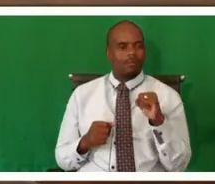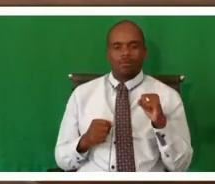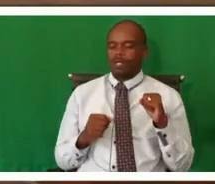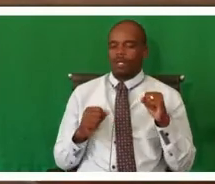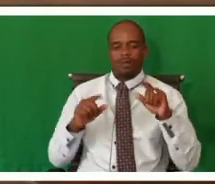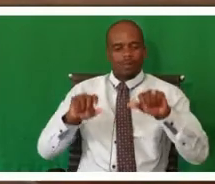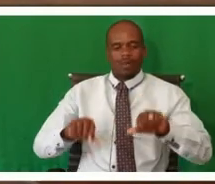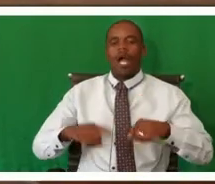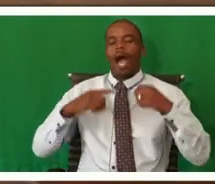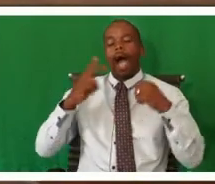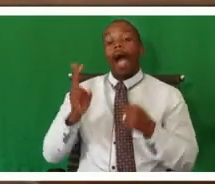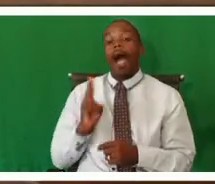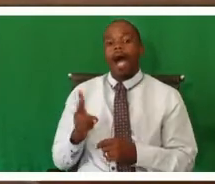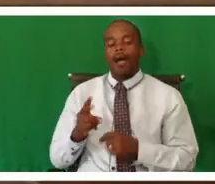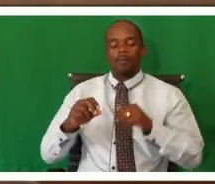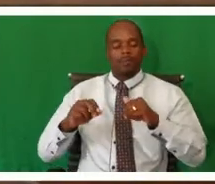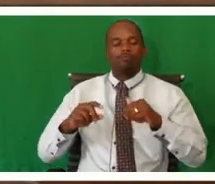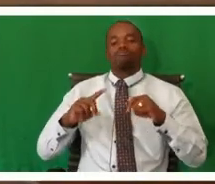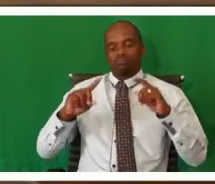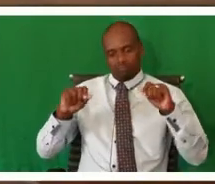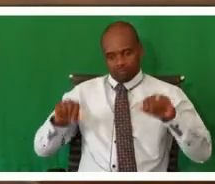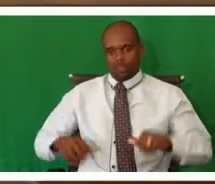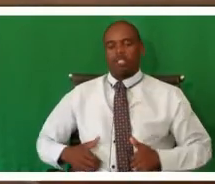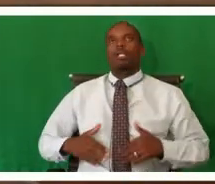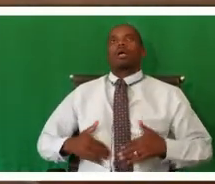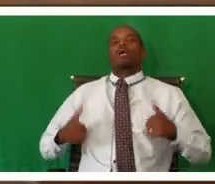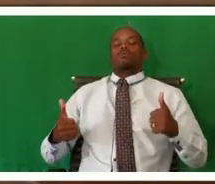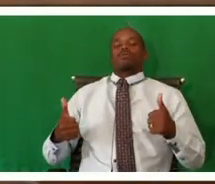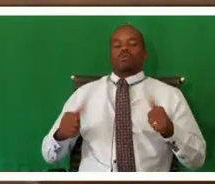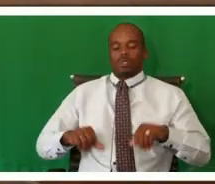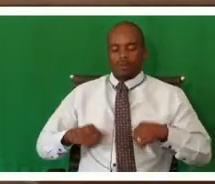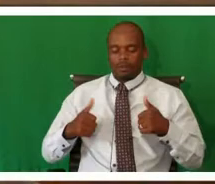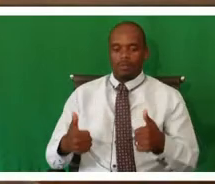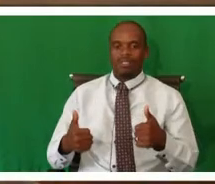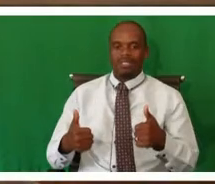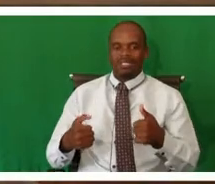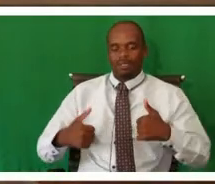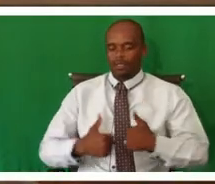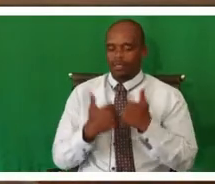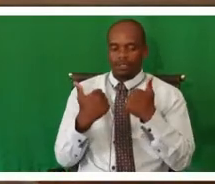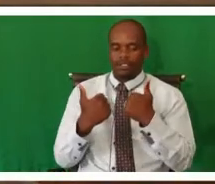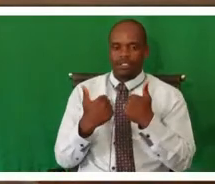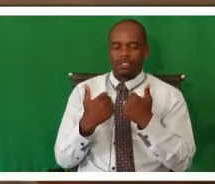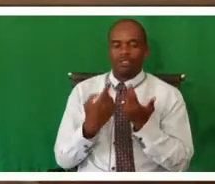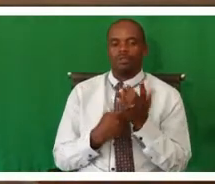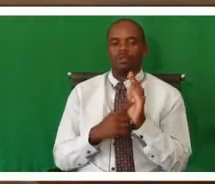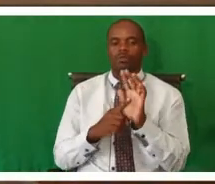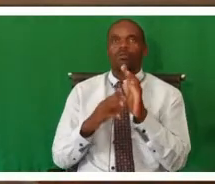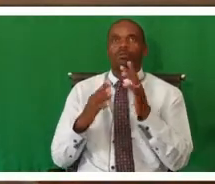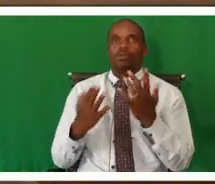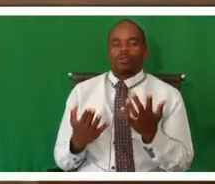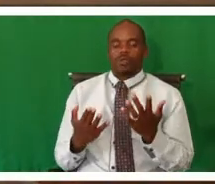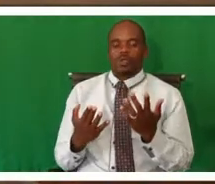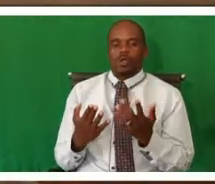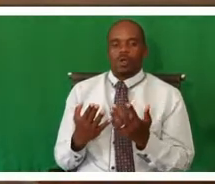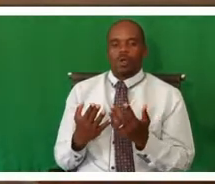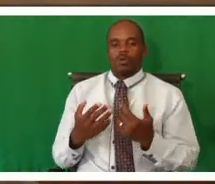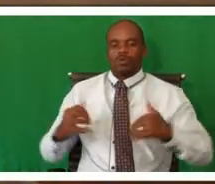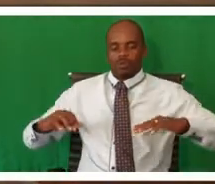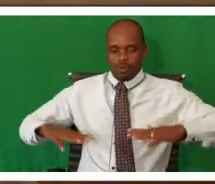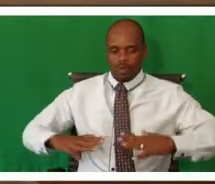again. Challenges should only make us stronger. We should be